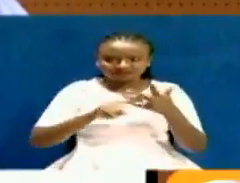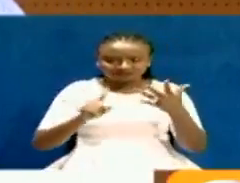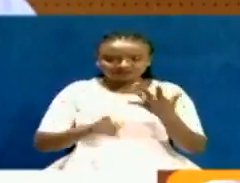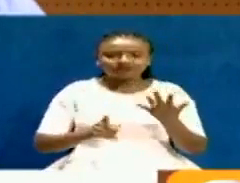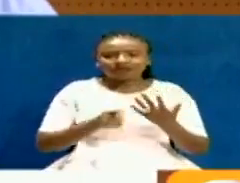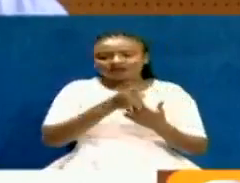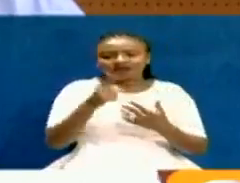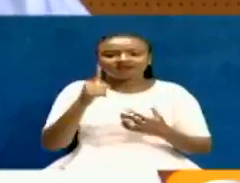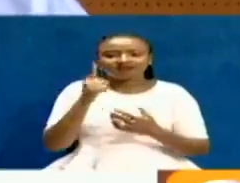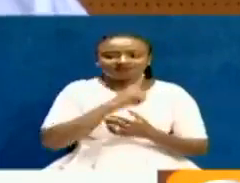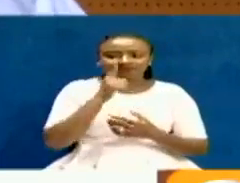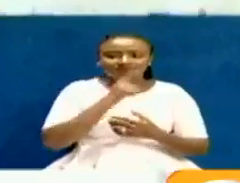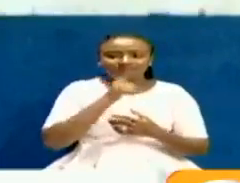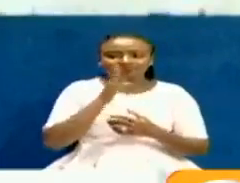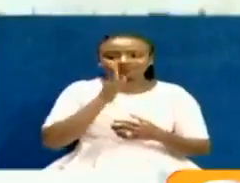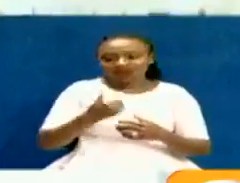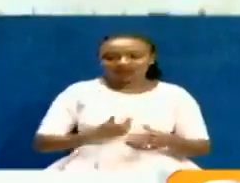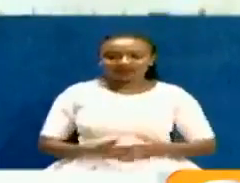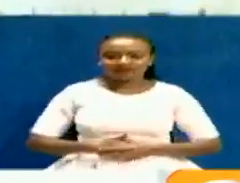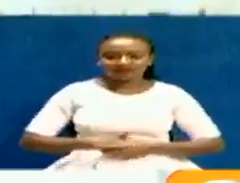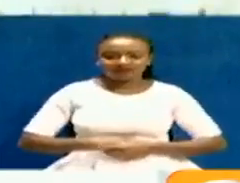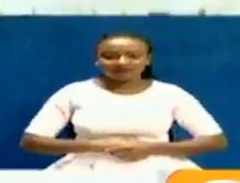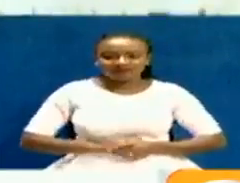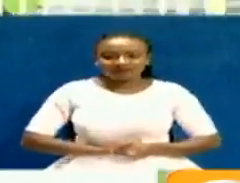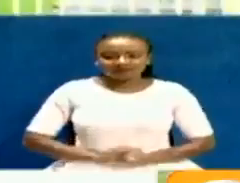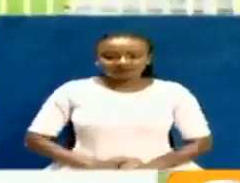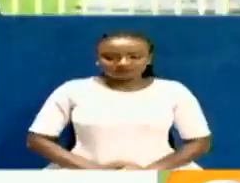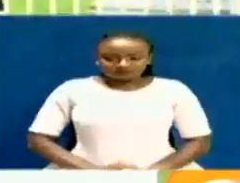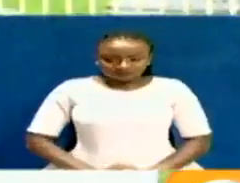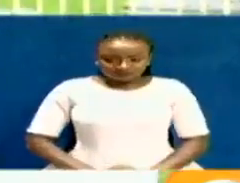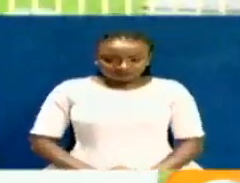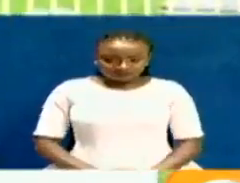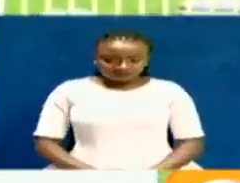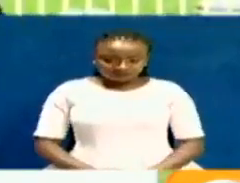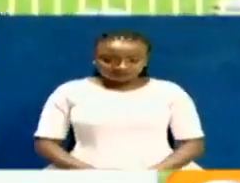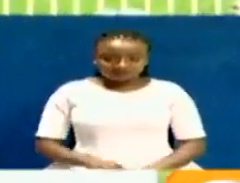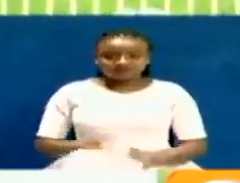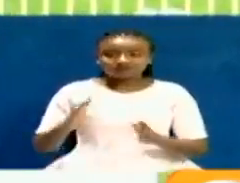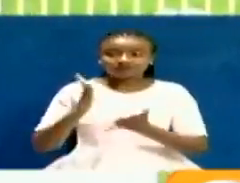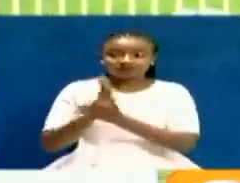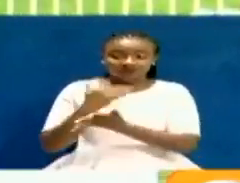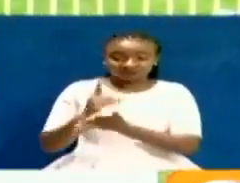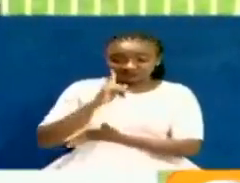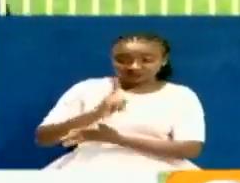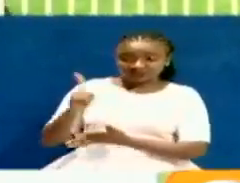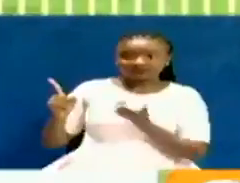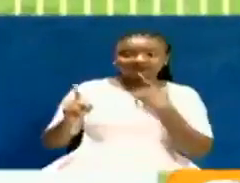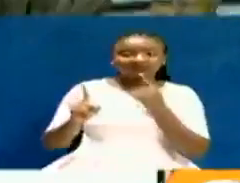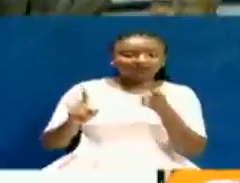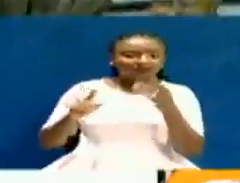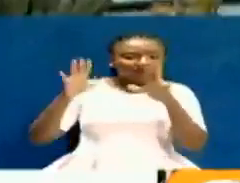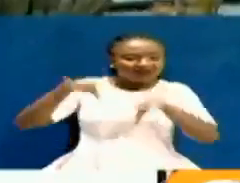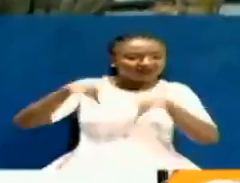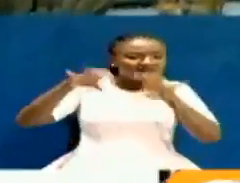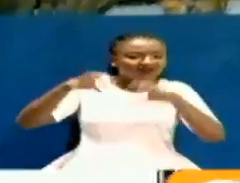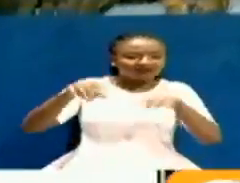so over the areas within Western and Island, east of Rift Valley. The Meteorological Department attributing the heavy rains to